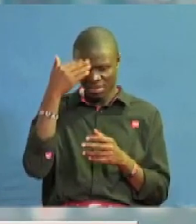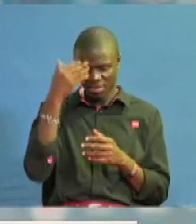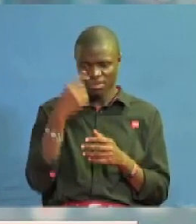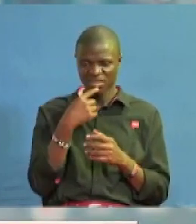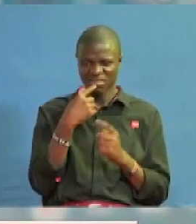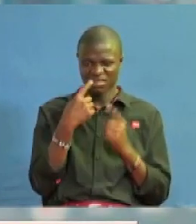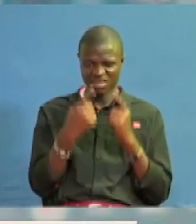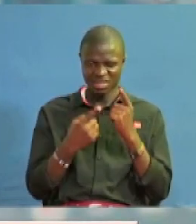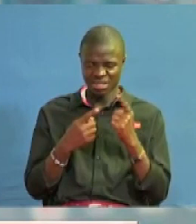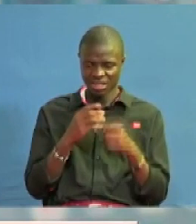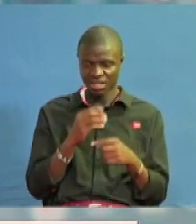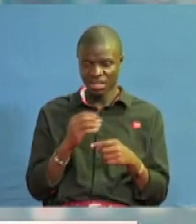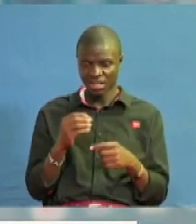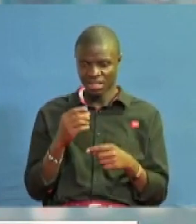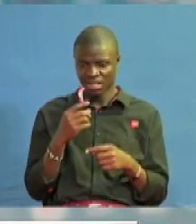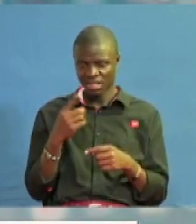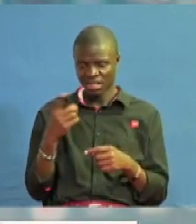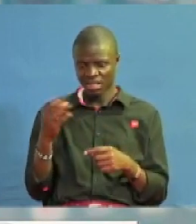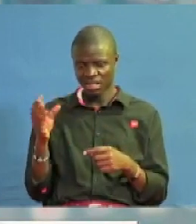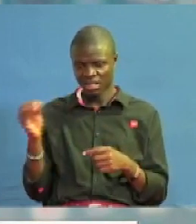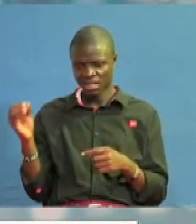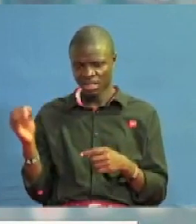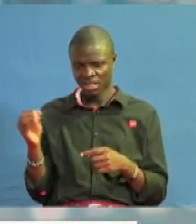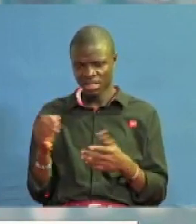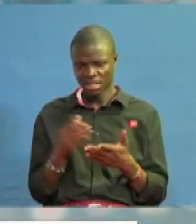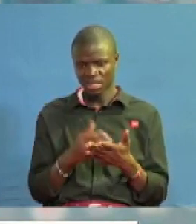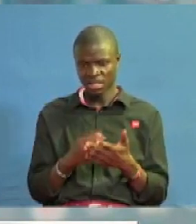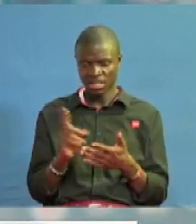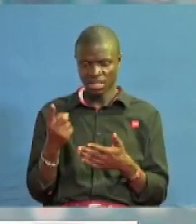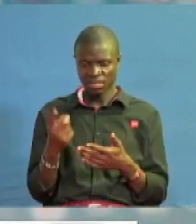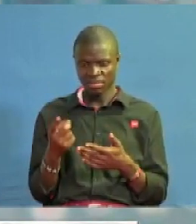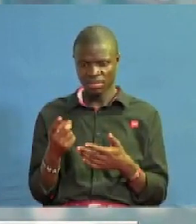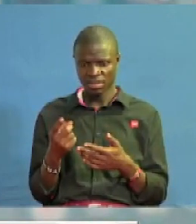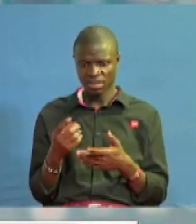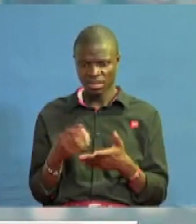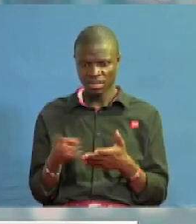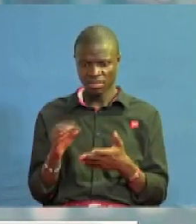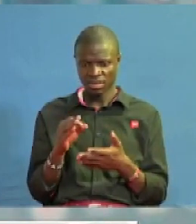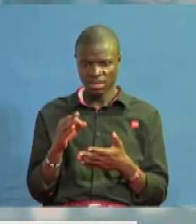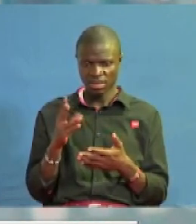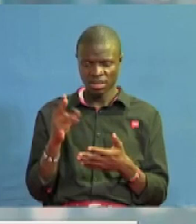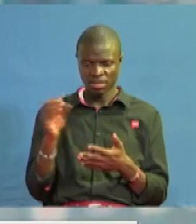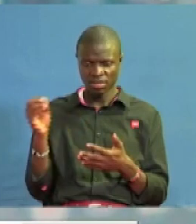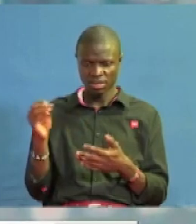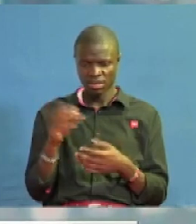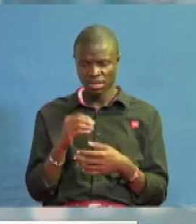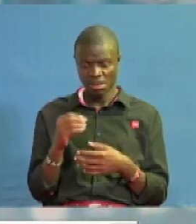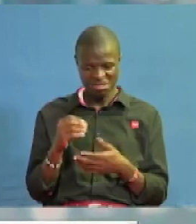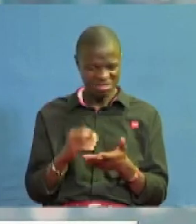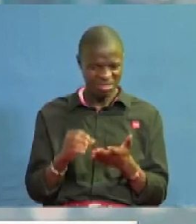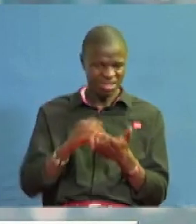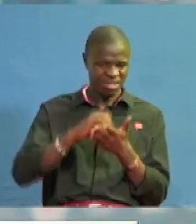saying, I bought this at 30, I'm selling at 40. But there's someone who's buying at 40 and they're looking to sell at